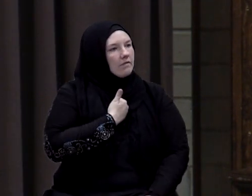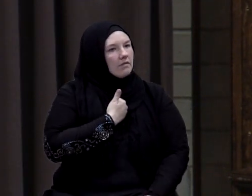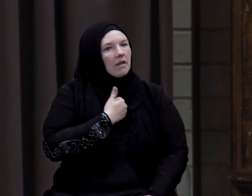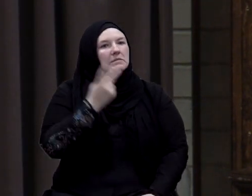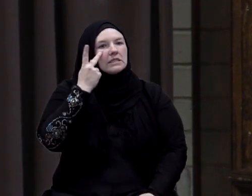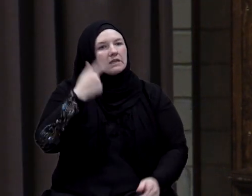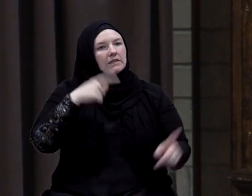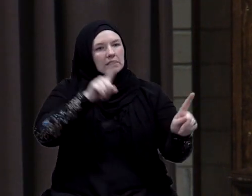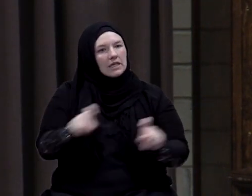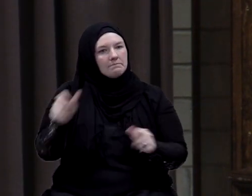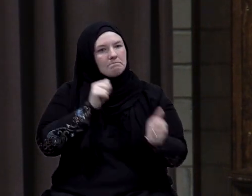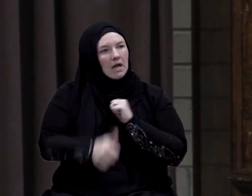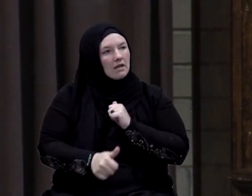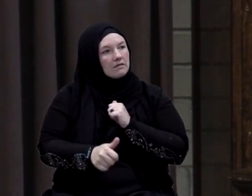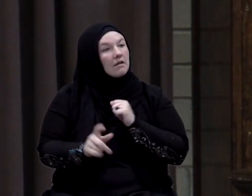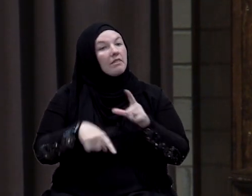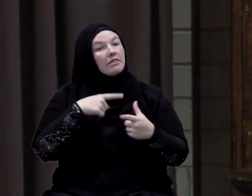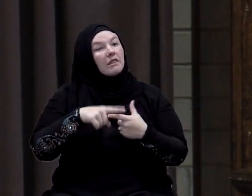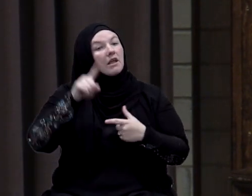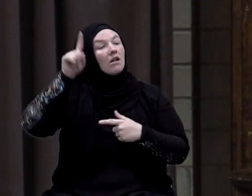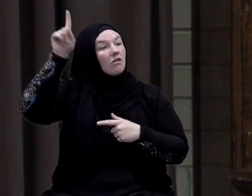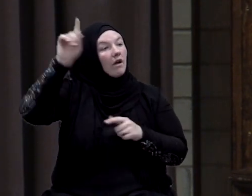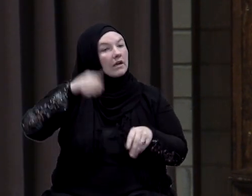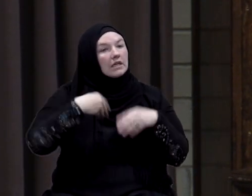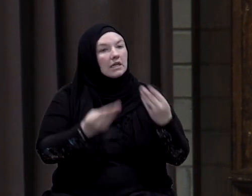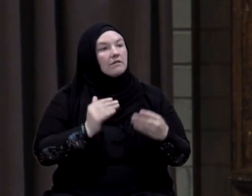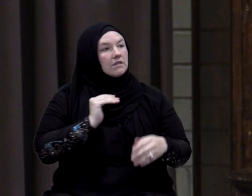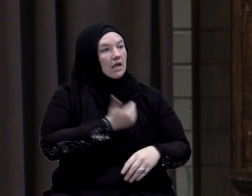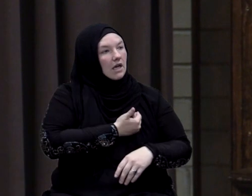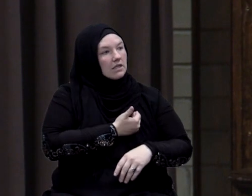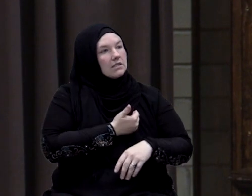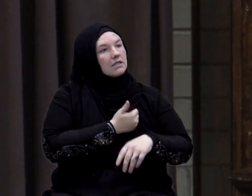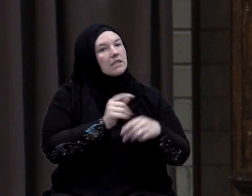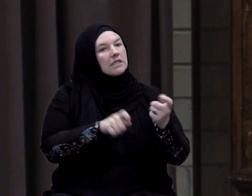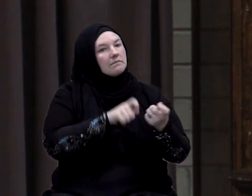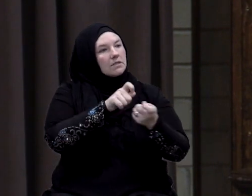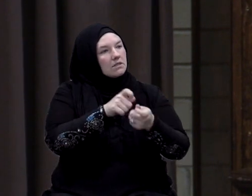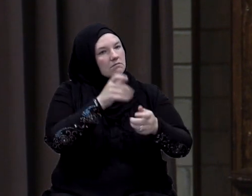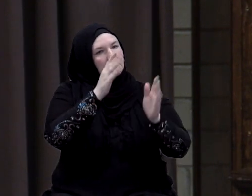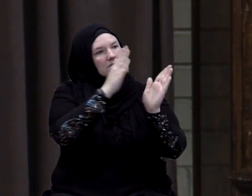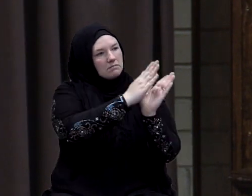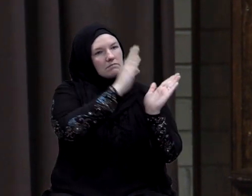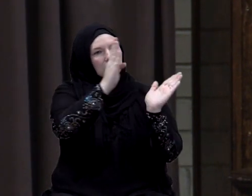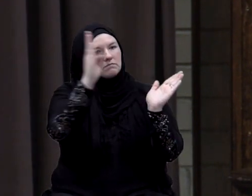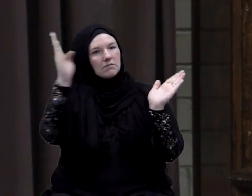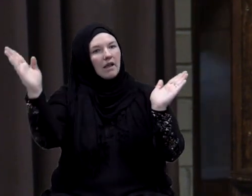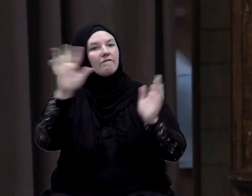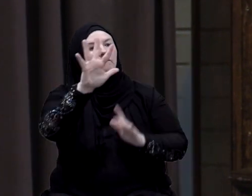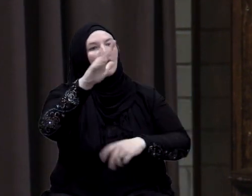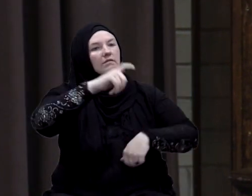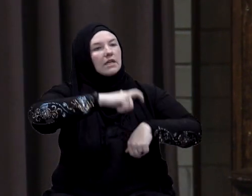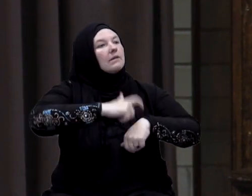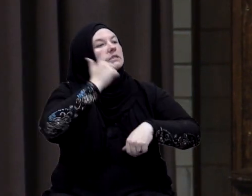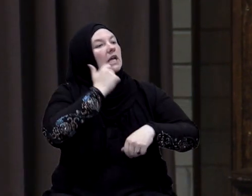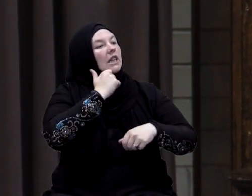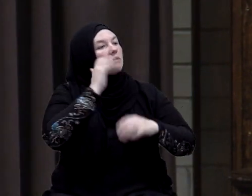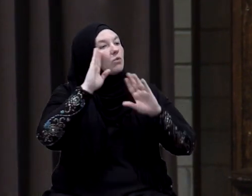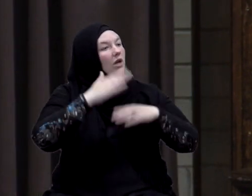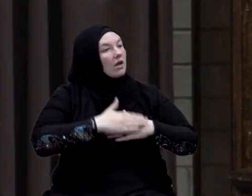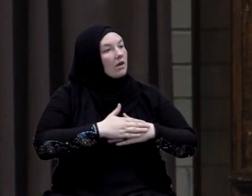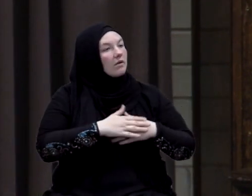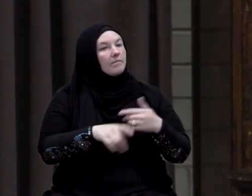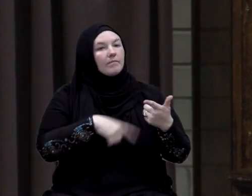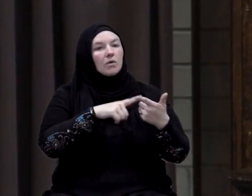before. And then he gives us stations to mark our progress. 5-time daily prayers,